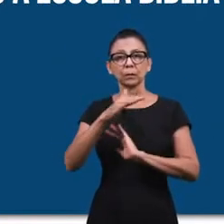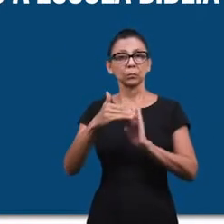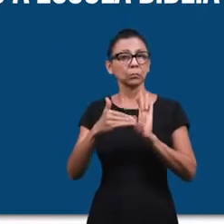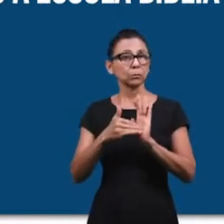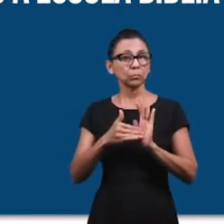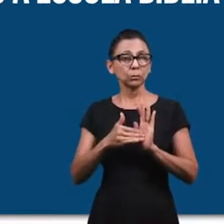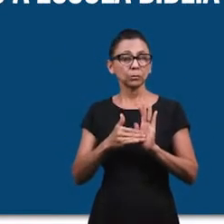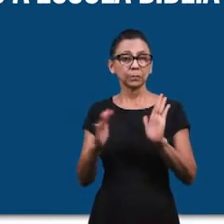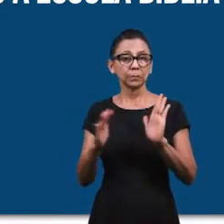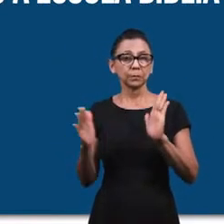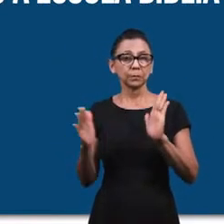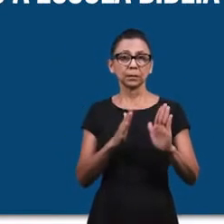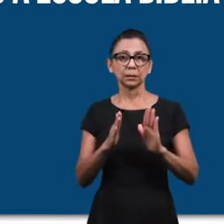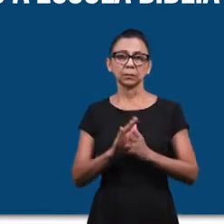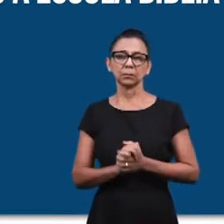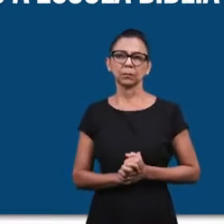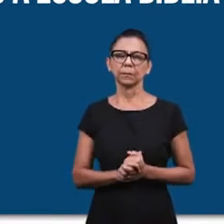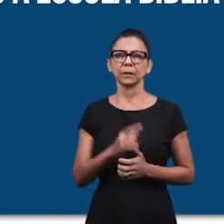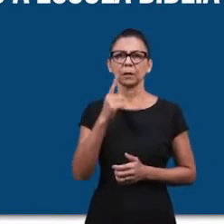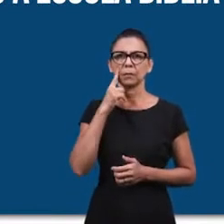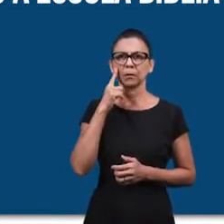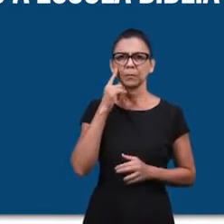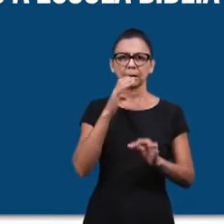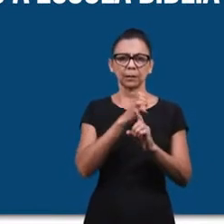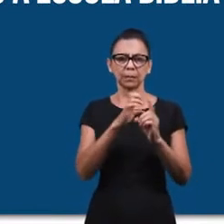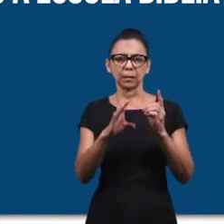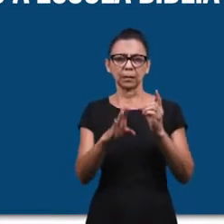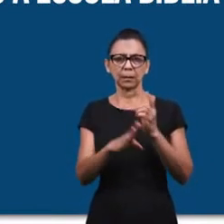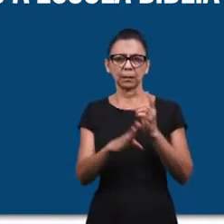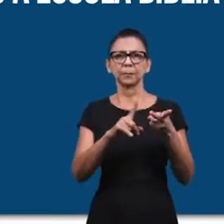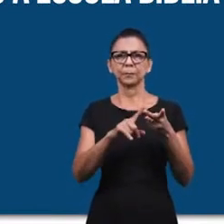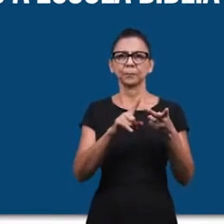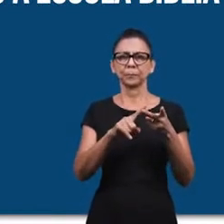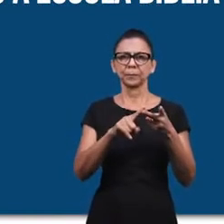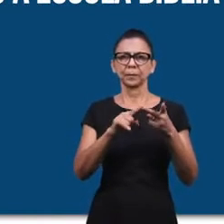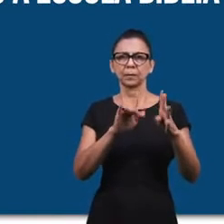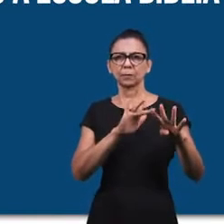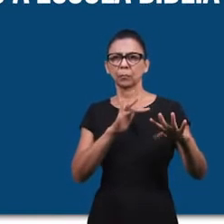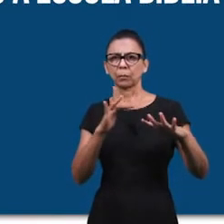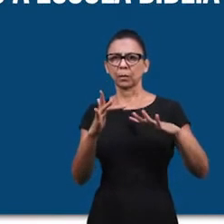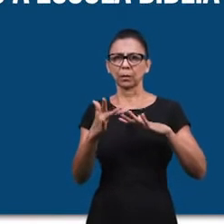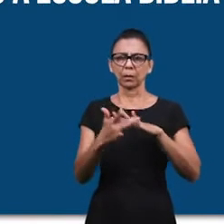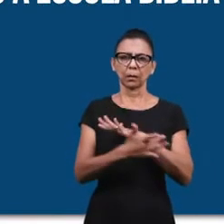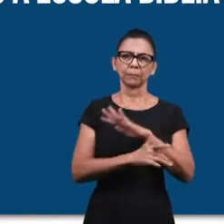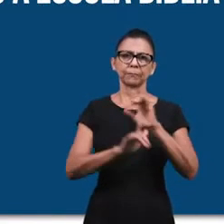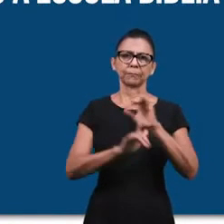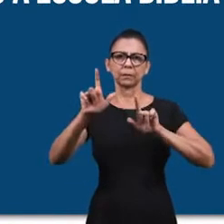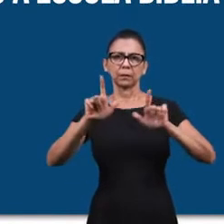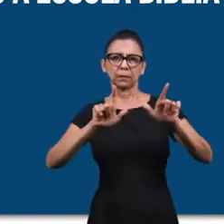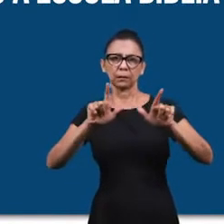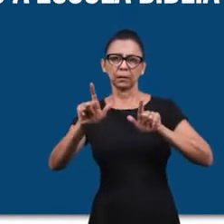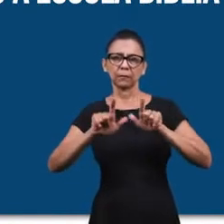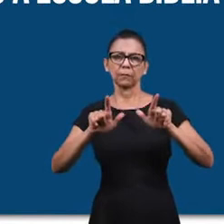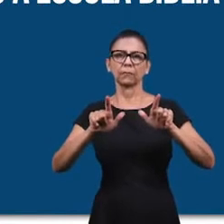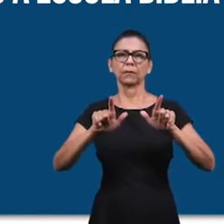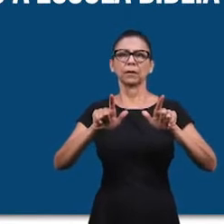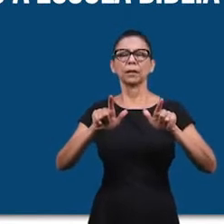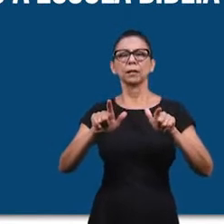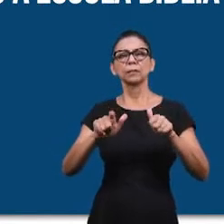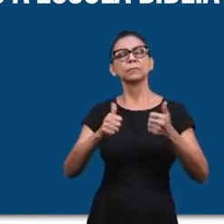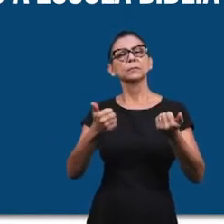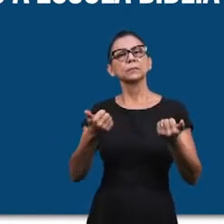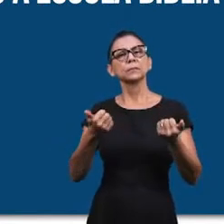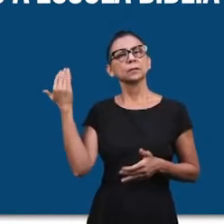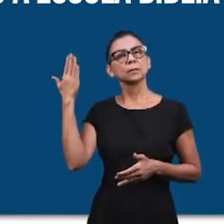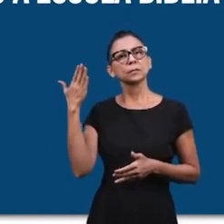time. Examples of the Sunday Biblical School, the classes, and the digital classes